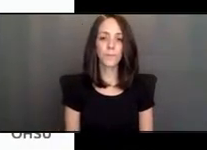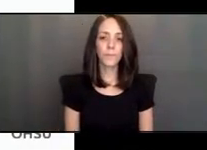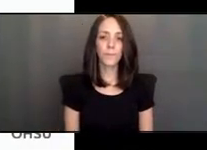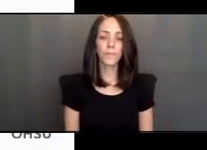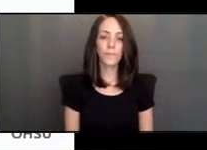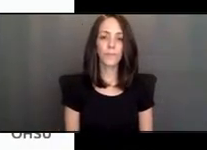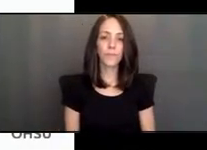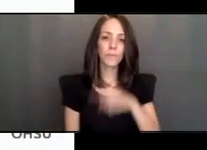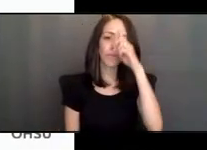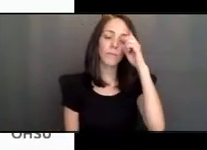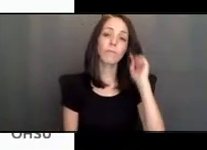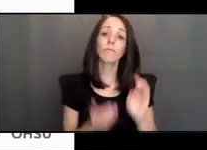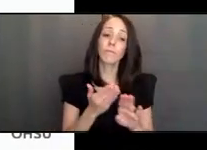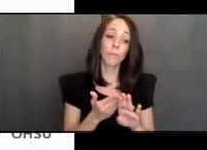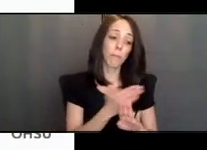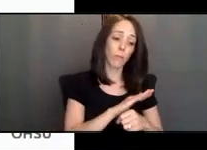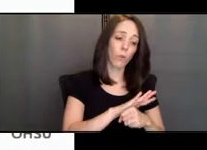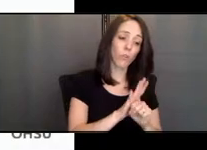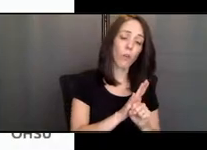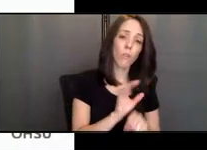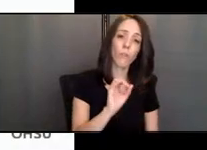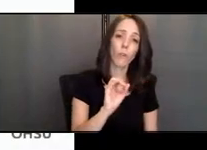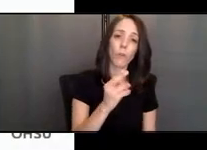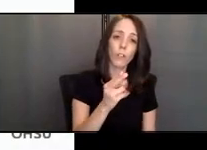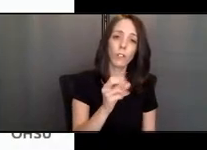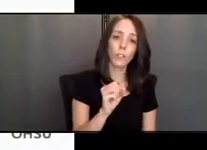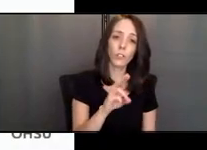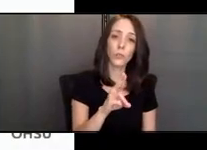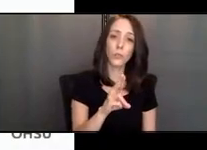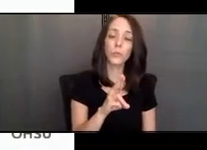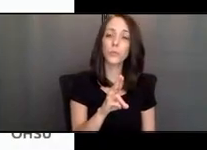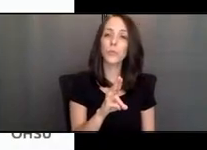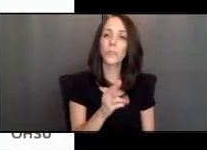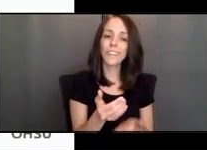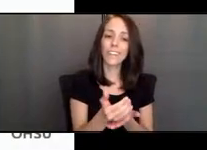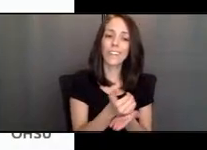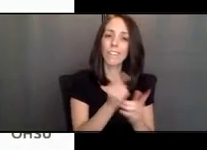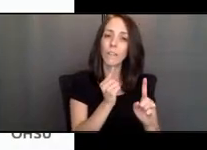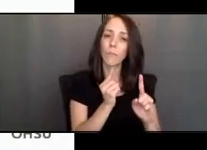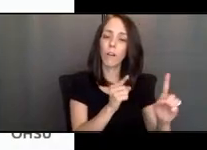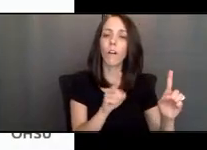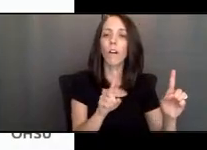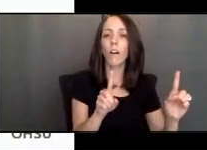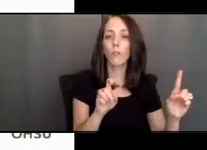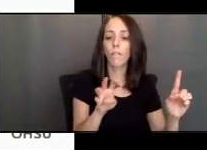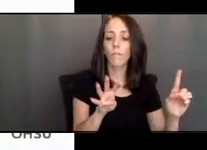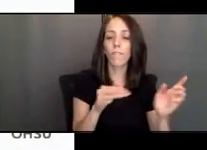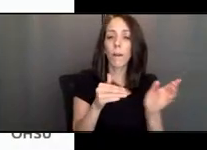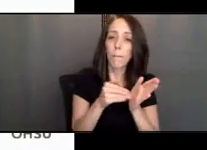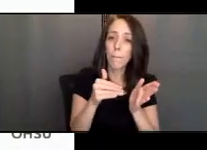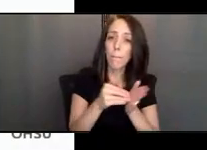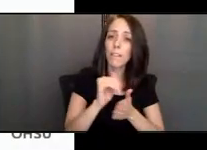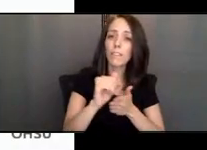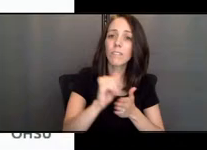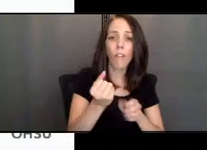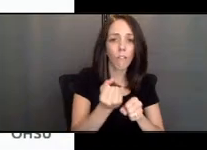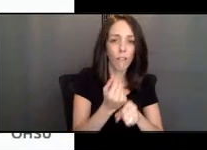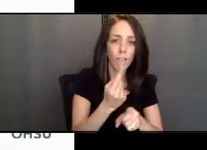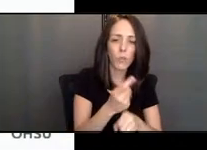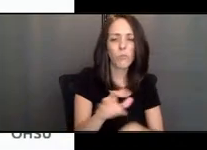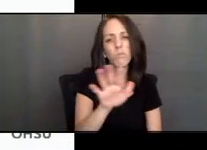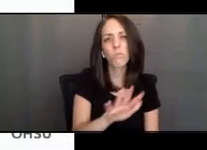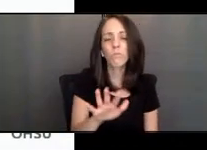Pre-COVID, OHSU's operating income target was $145 million per year, or about $12 million per